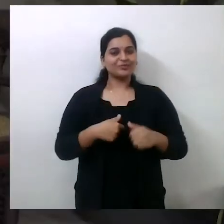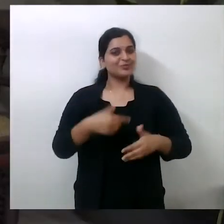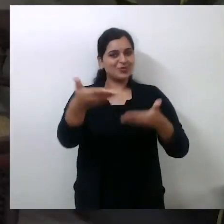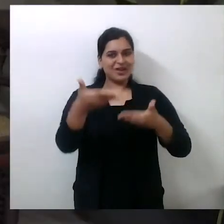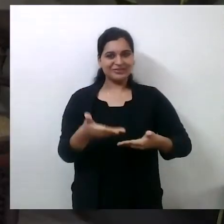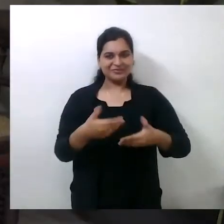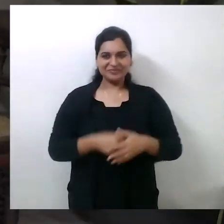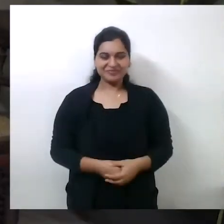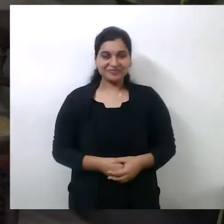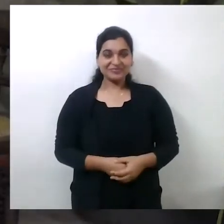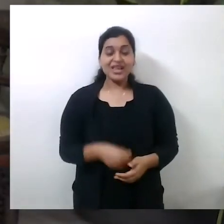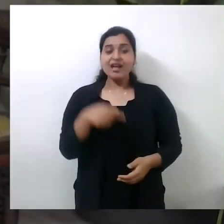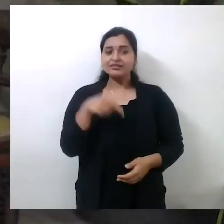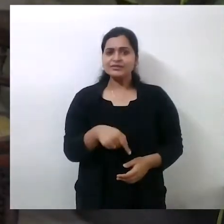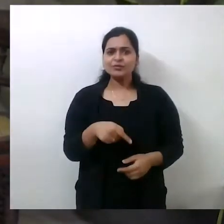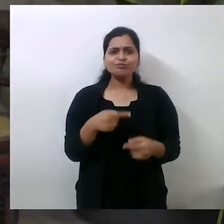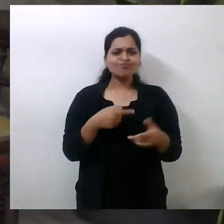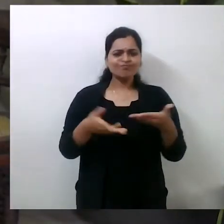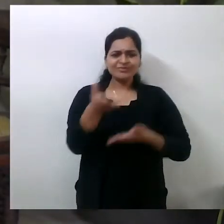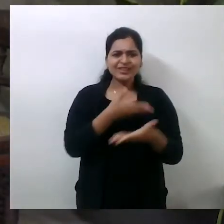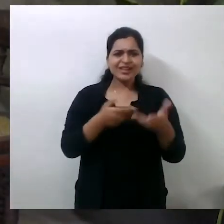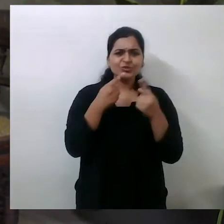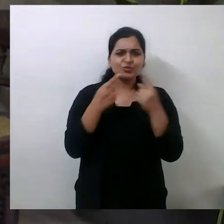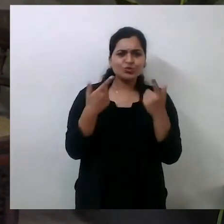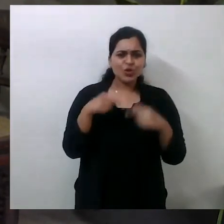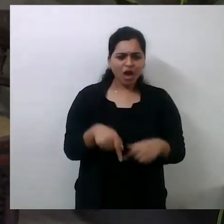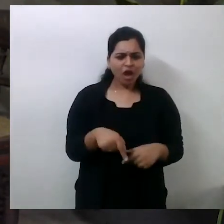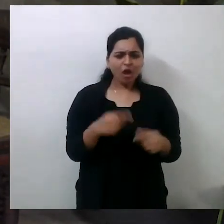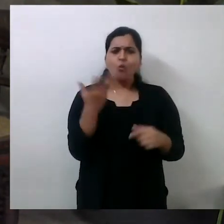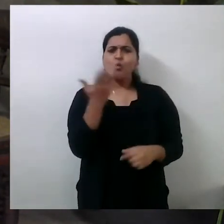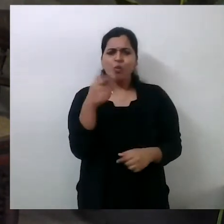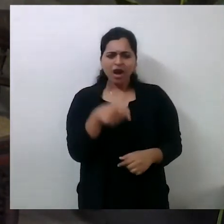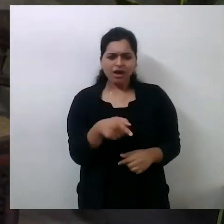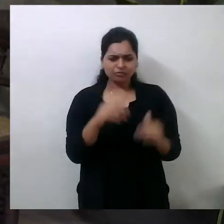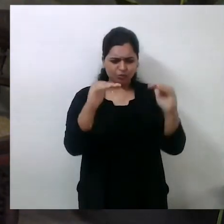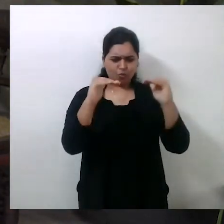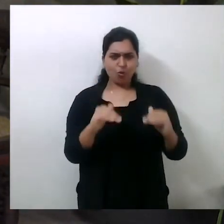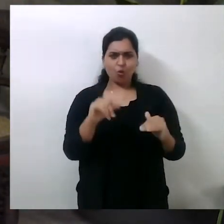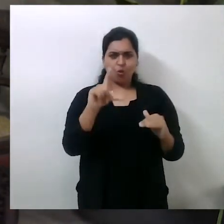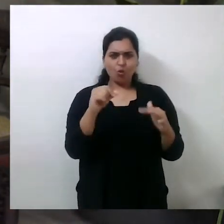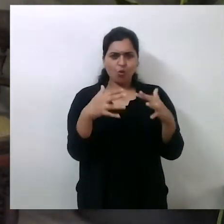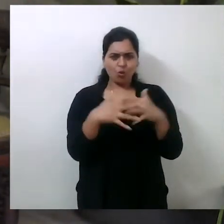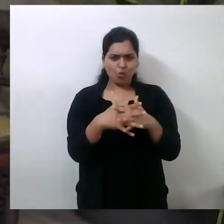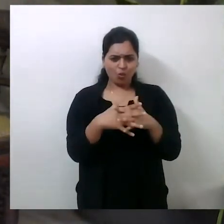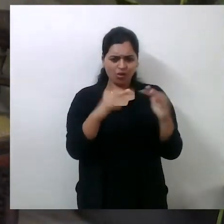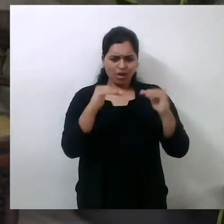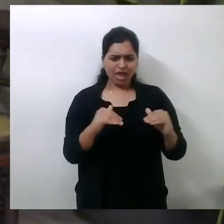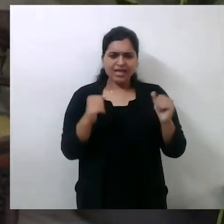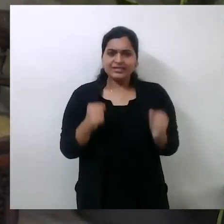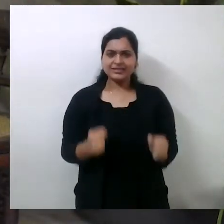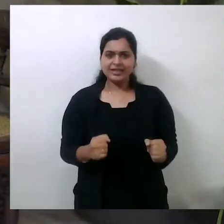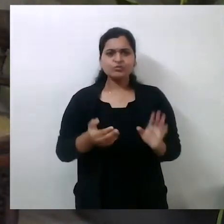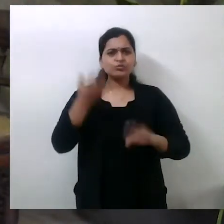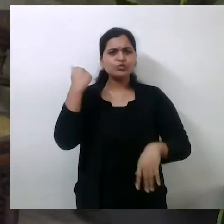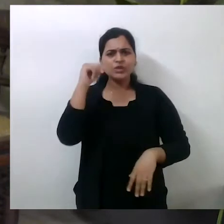talking about the interpretation of this chair, why this design, why the low seat, why do we have low seating